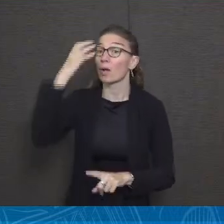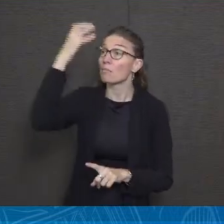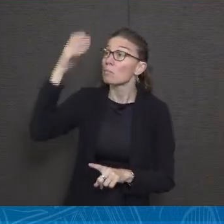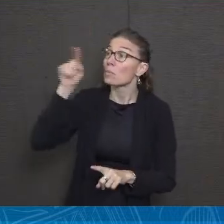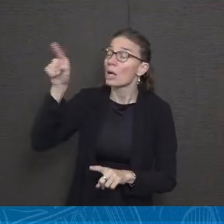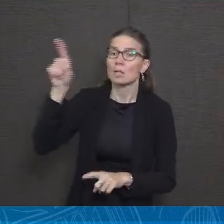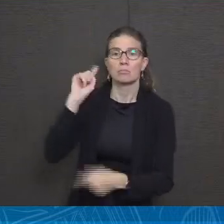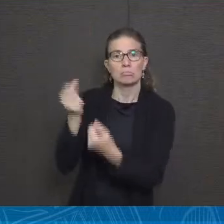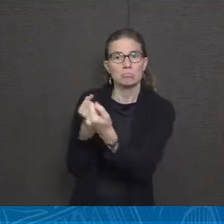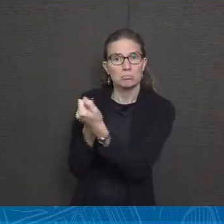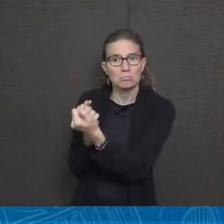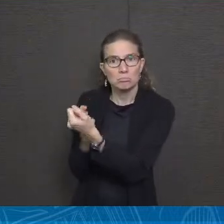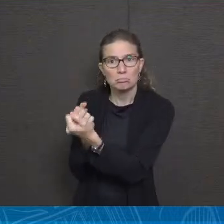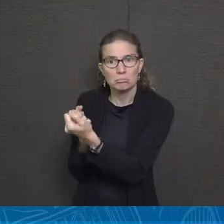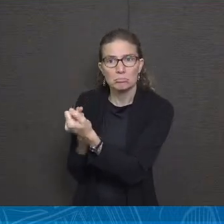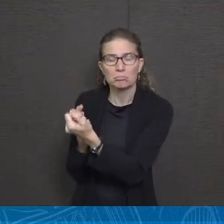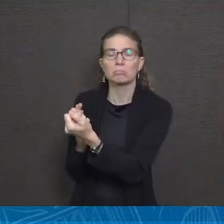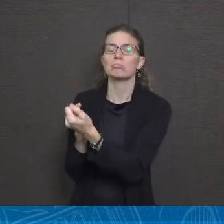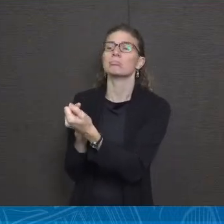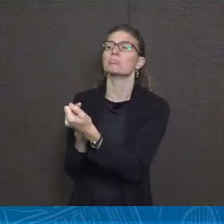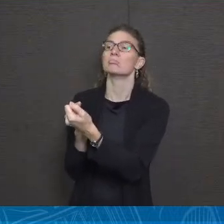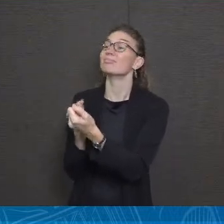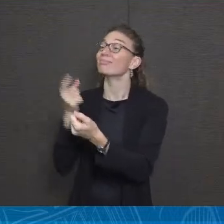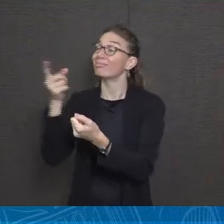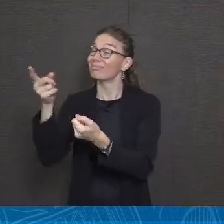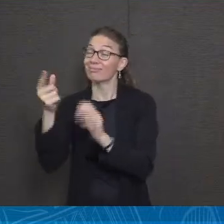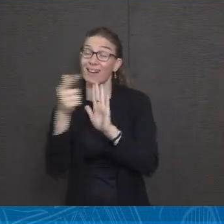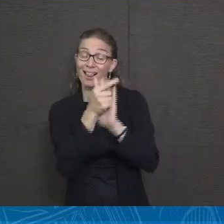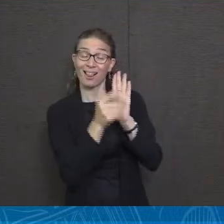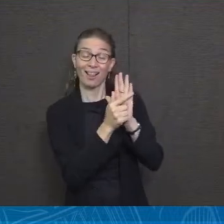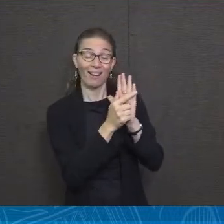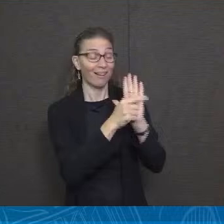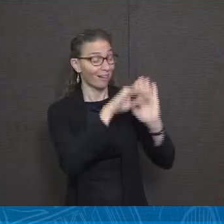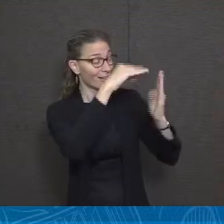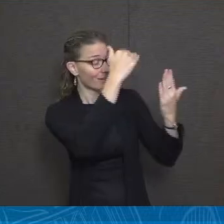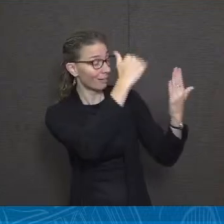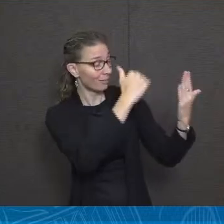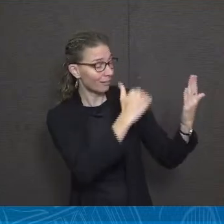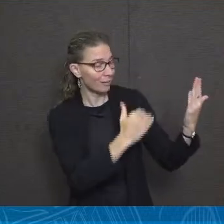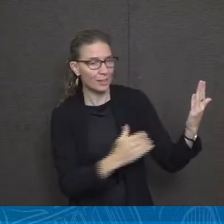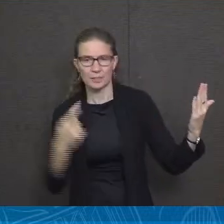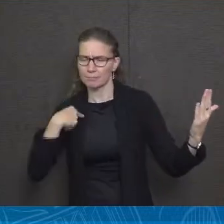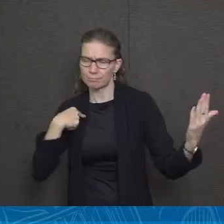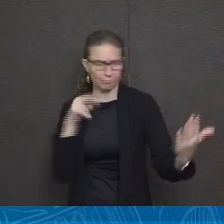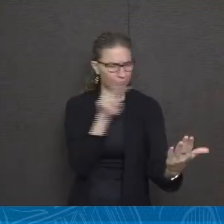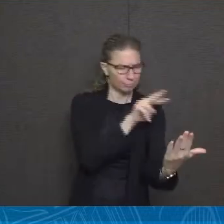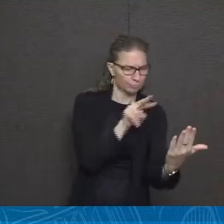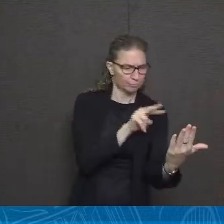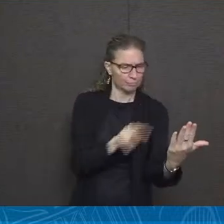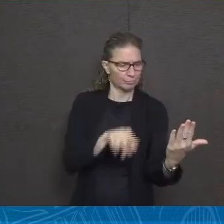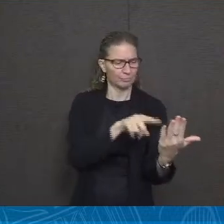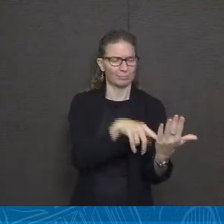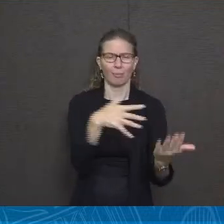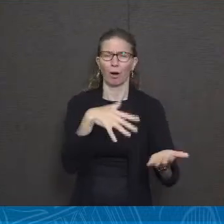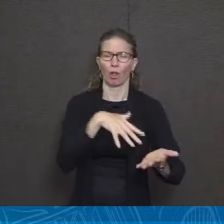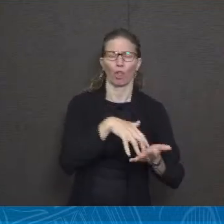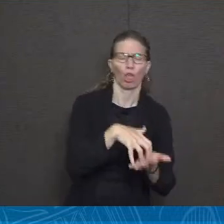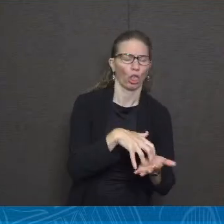governments to strengthen their legal frameworks in a whole raft of areas.